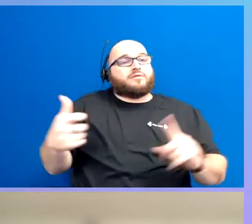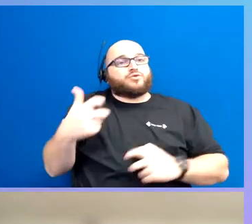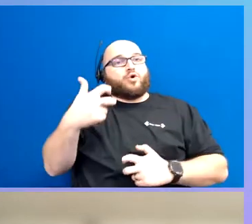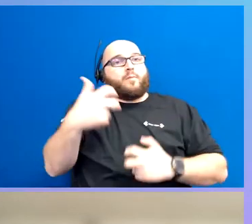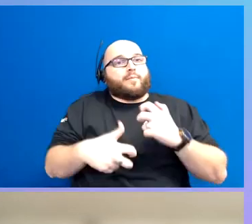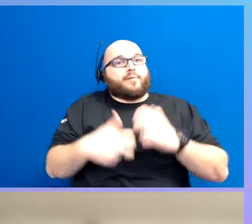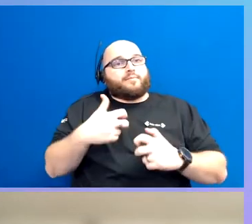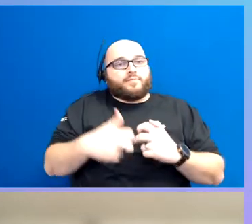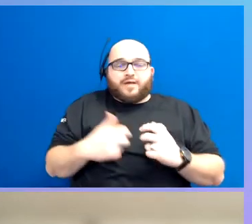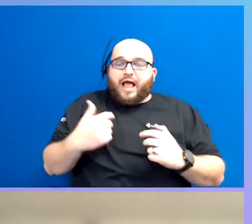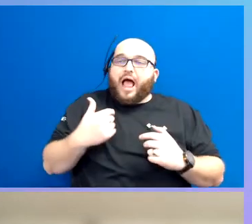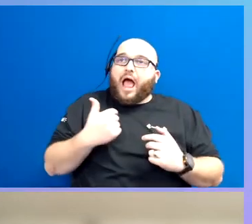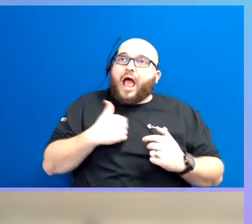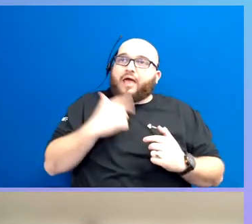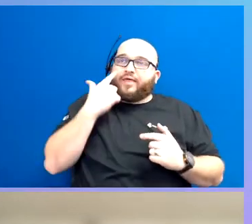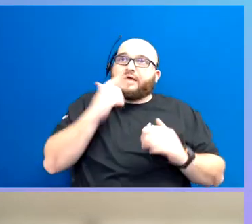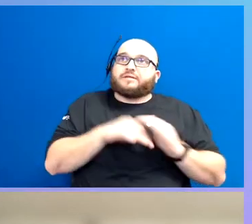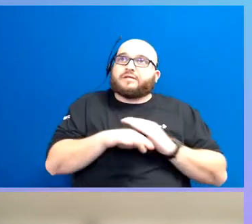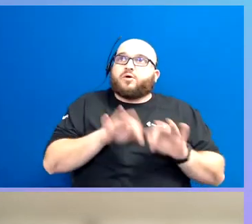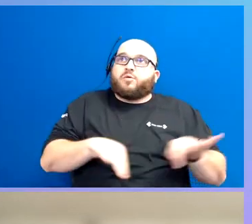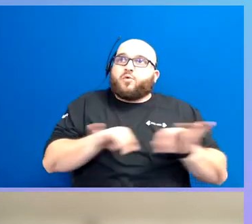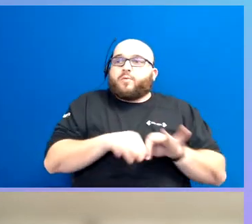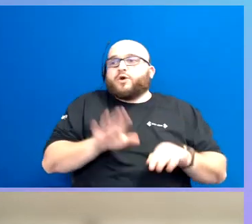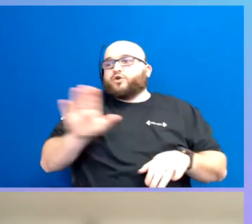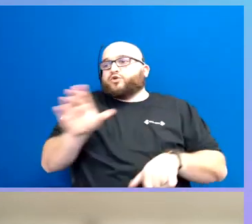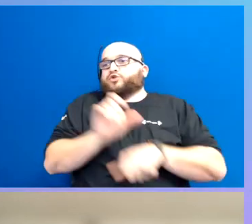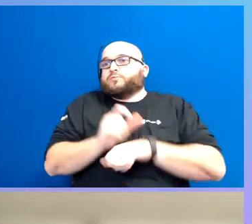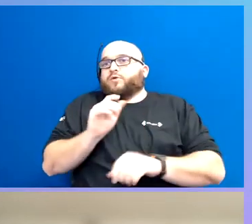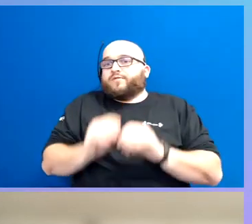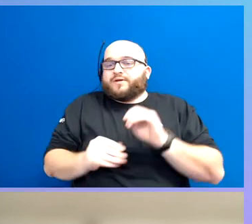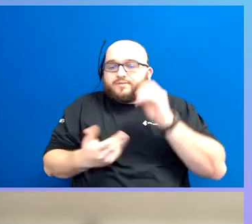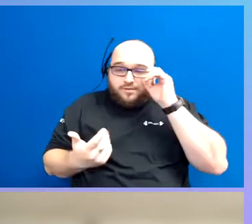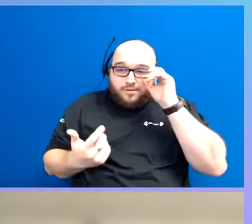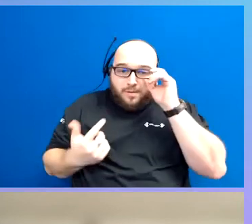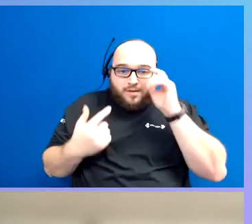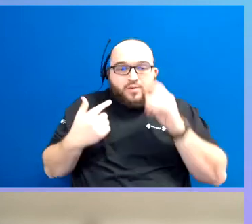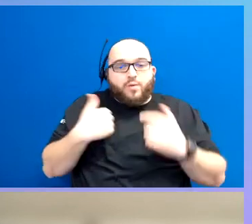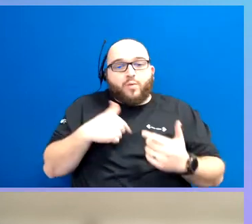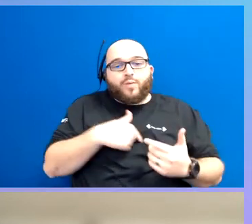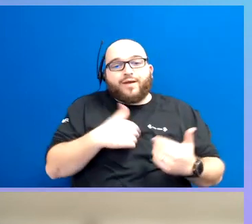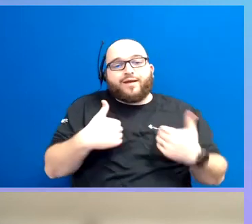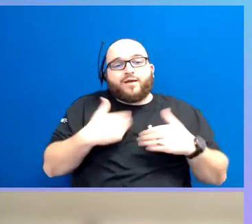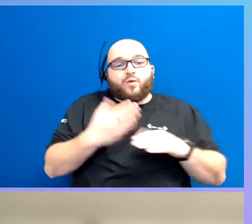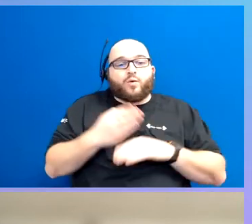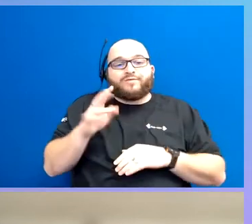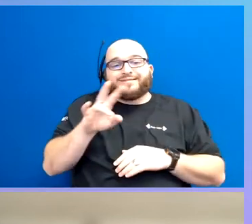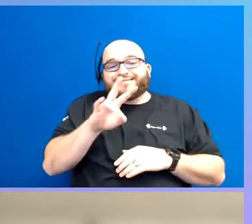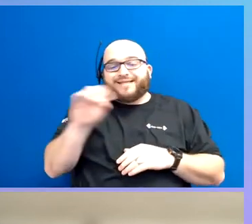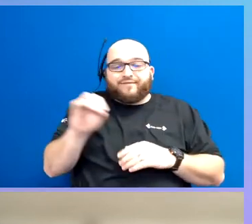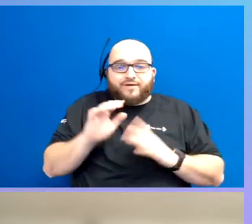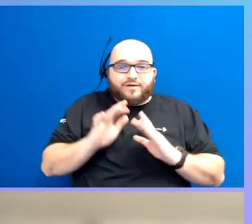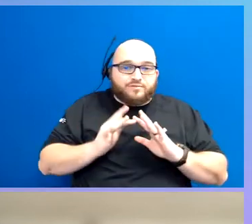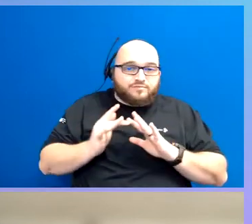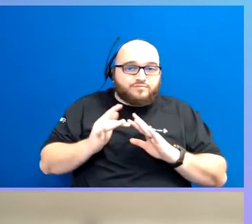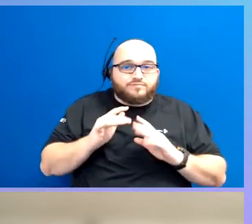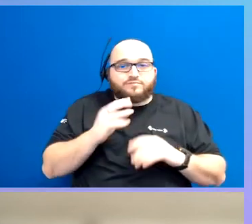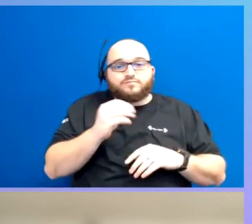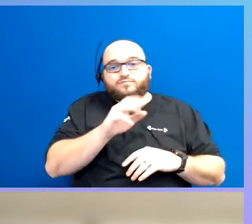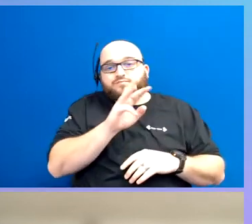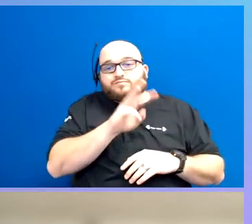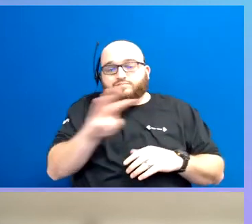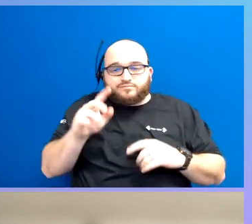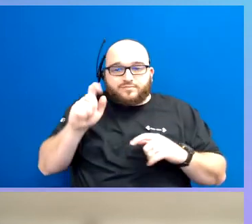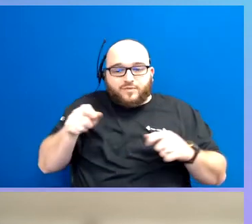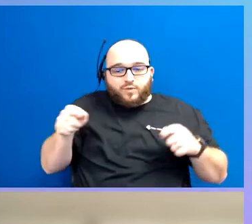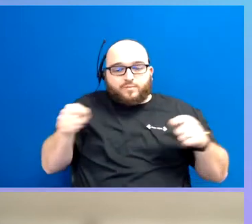sound familiar to a lot of you. Plus, we had 70 plus websites and applications to manage. So this